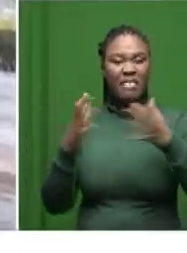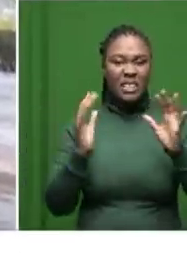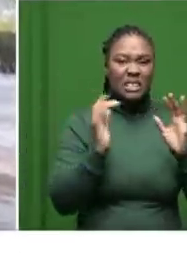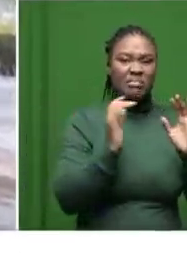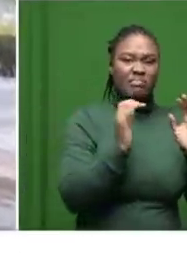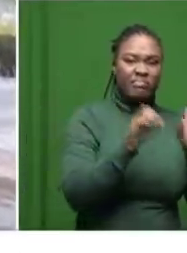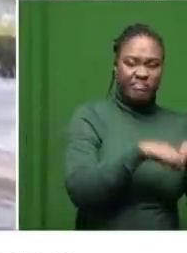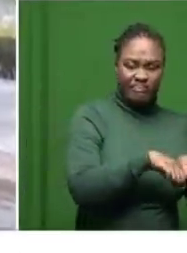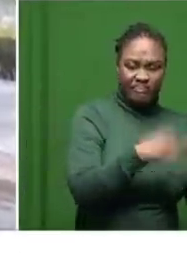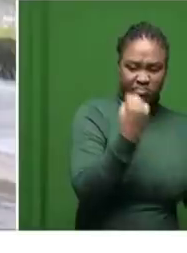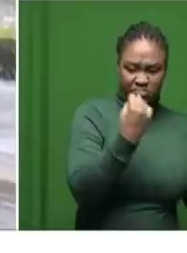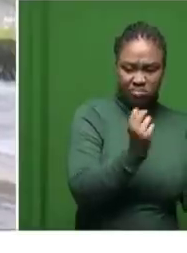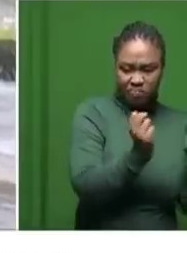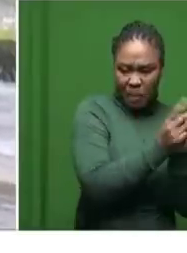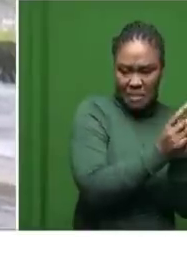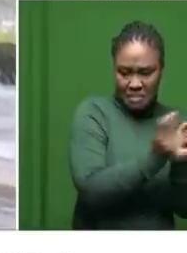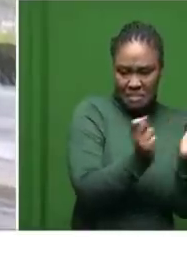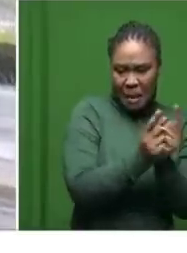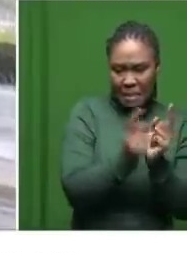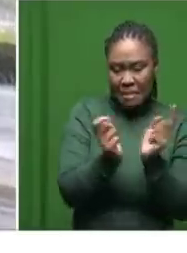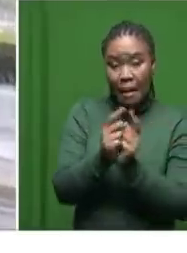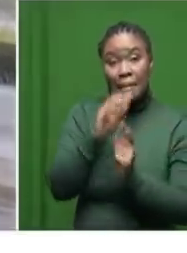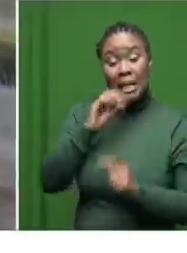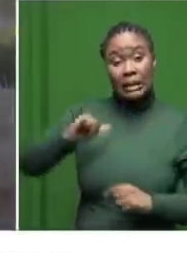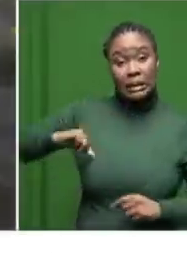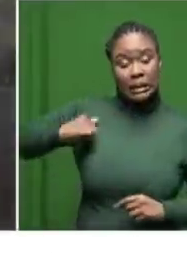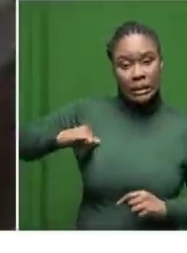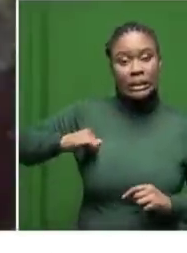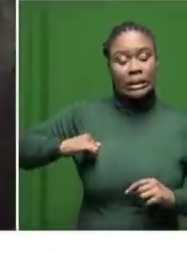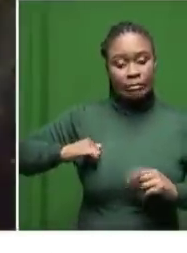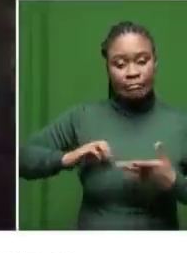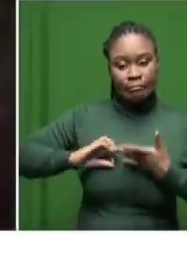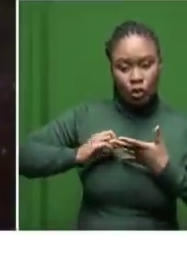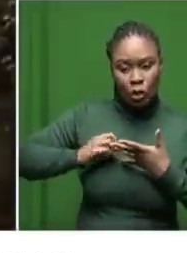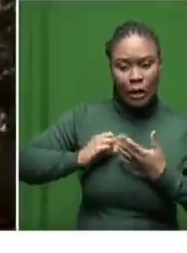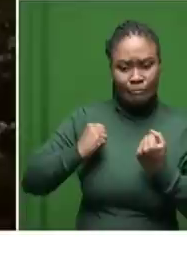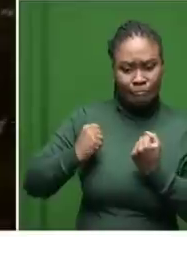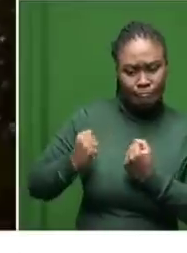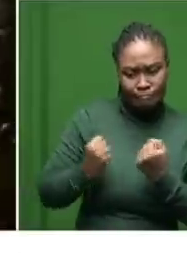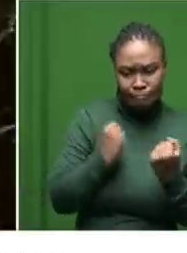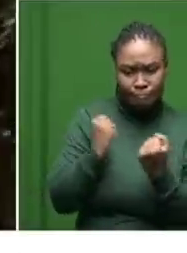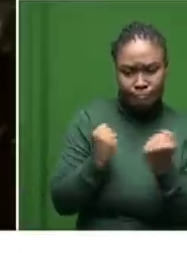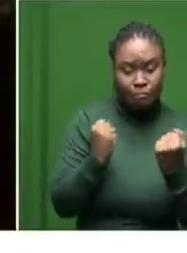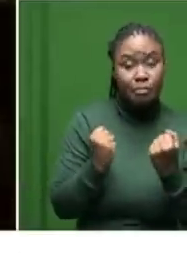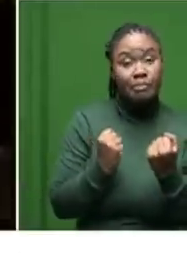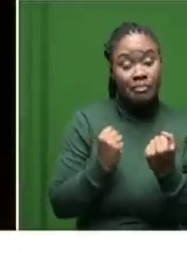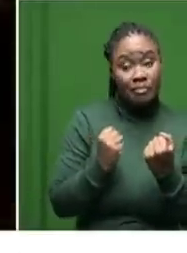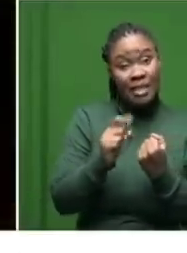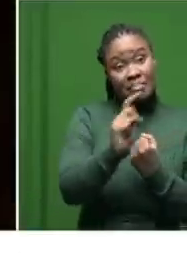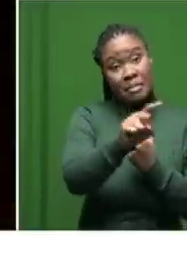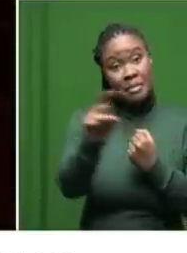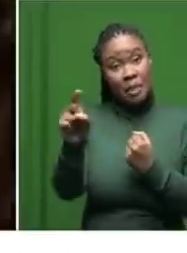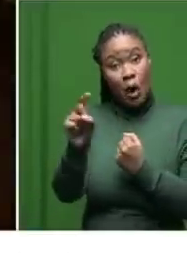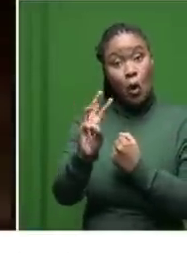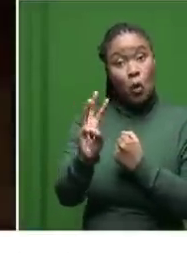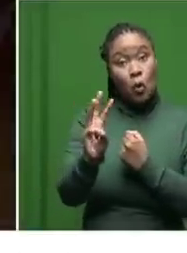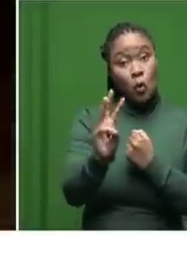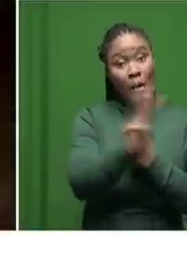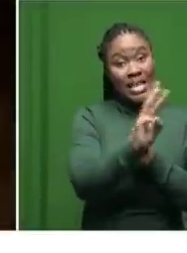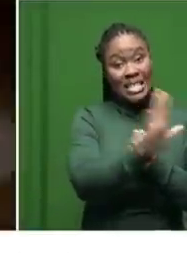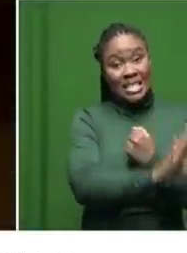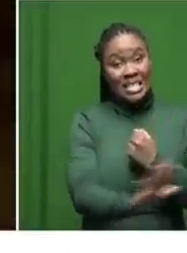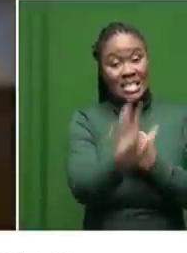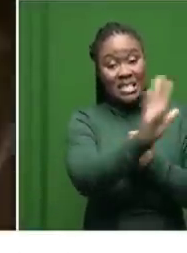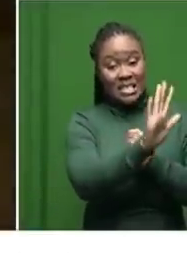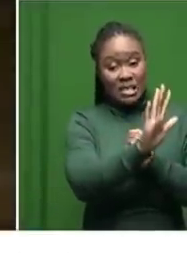it put more pressure on the municipality to try and restore electricity in some areas, especially in the west and inner